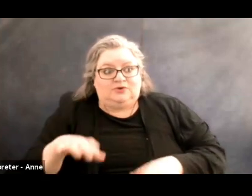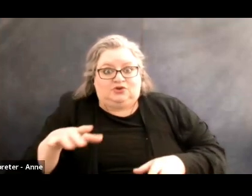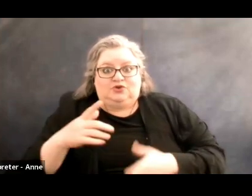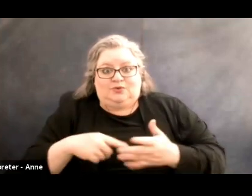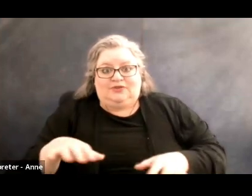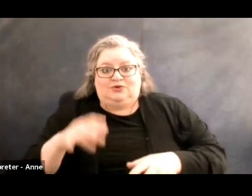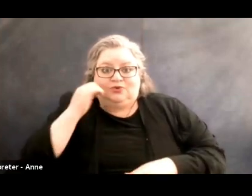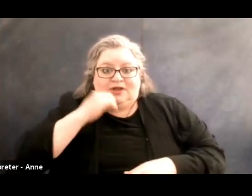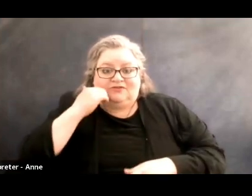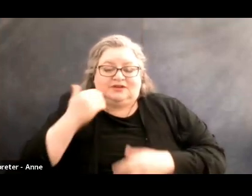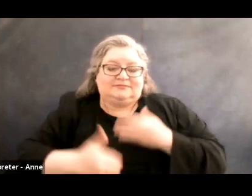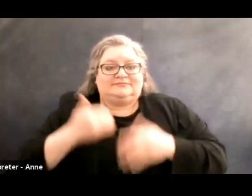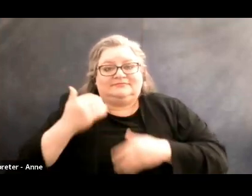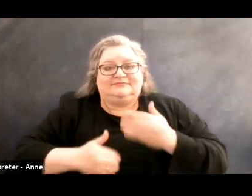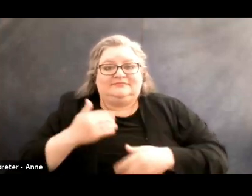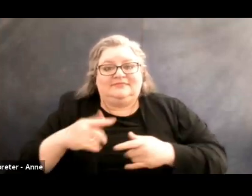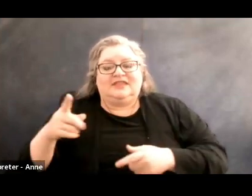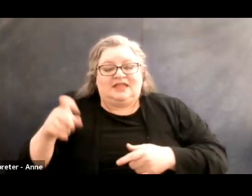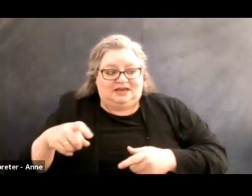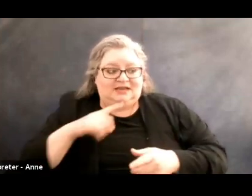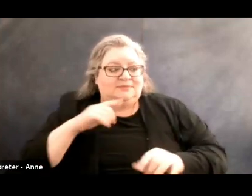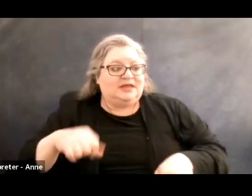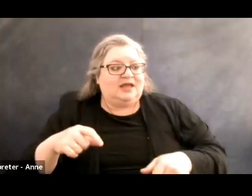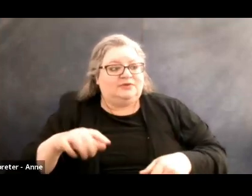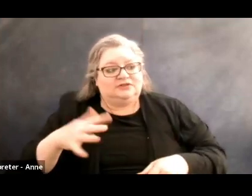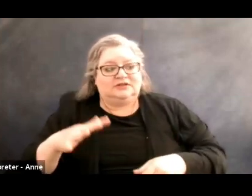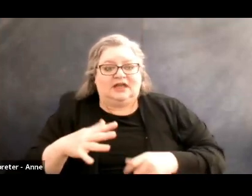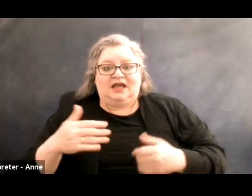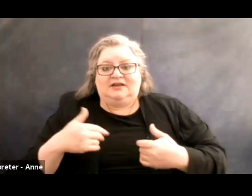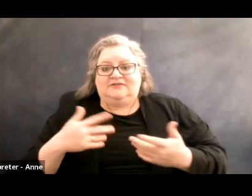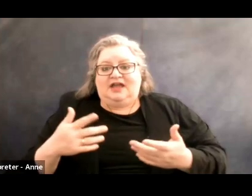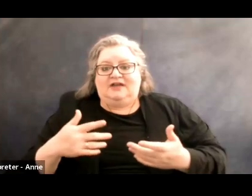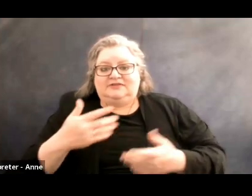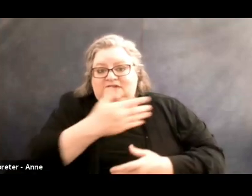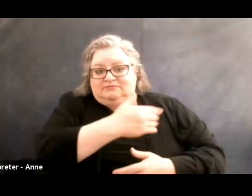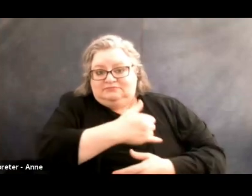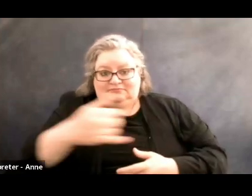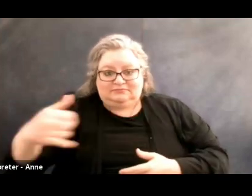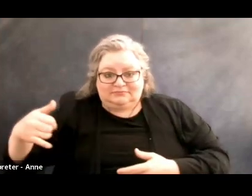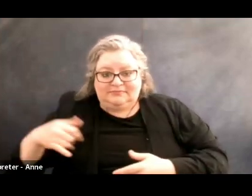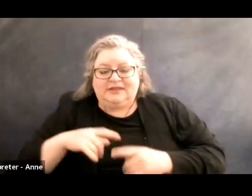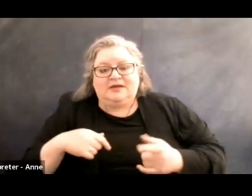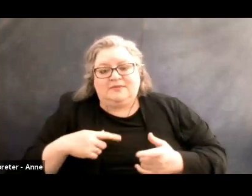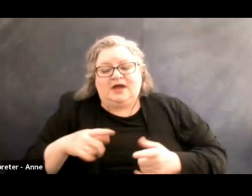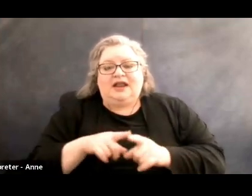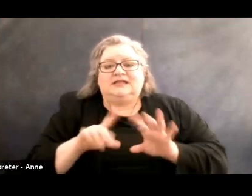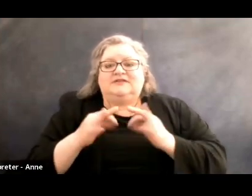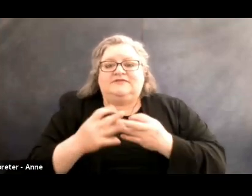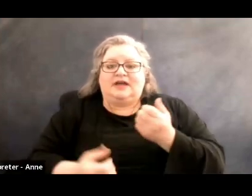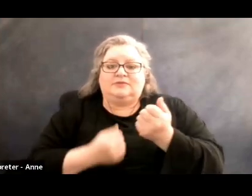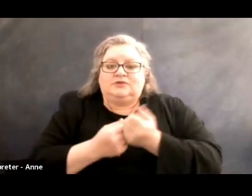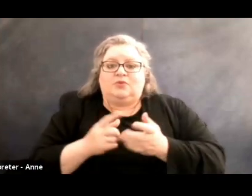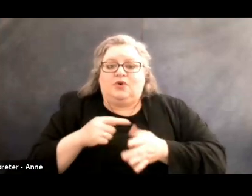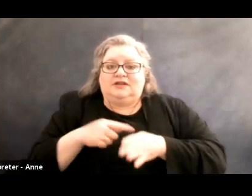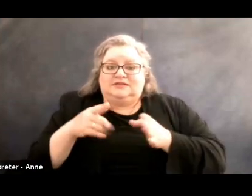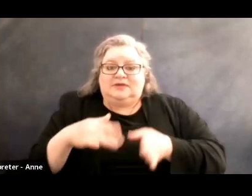every day, they need to be able to kind of have some walls. But as a family support specialist,